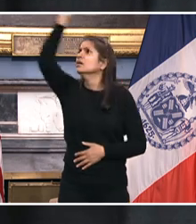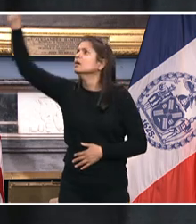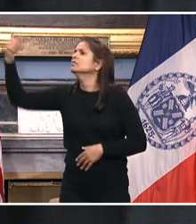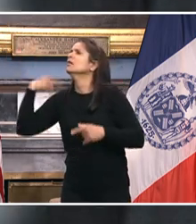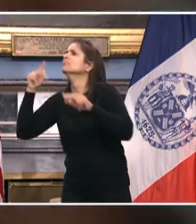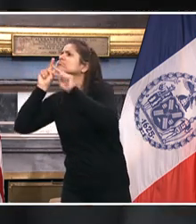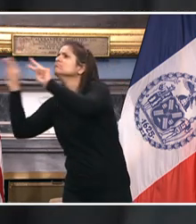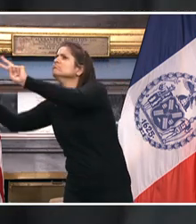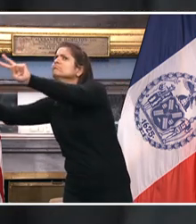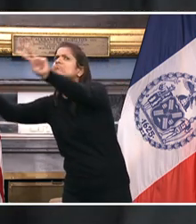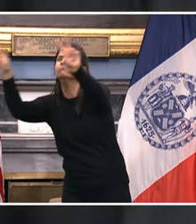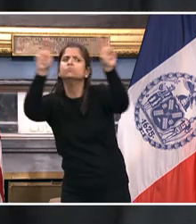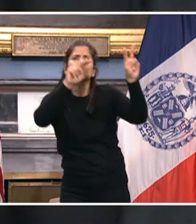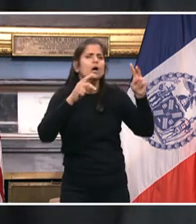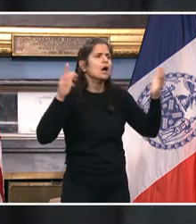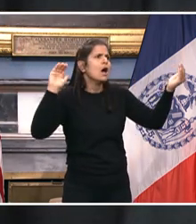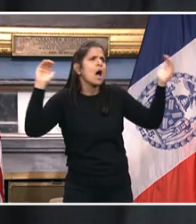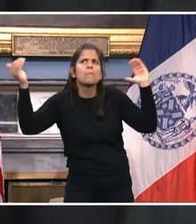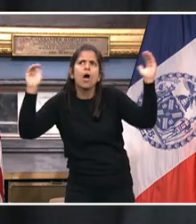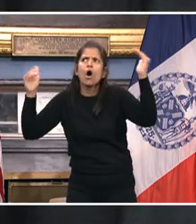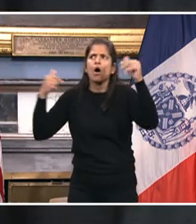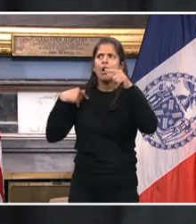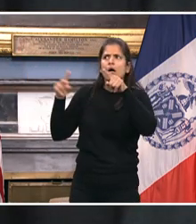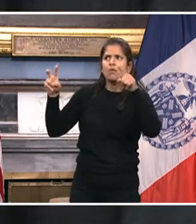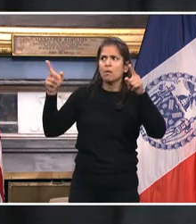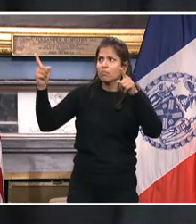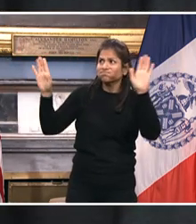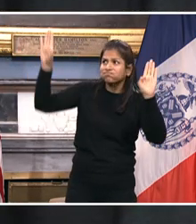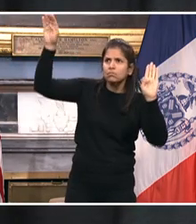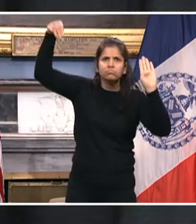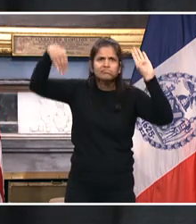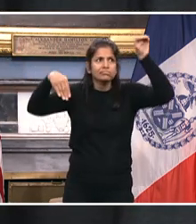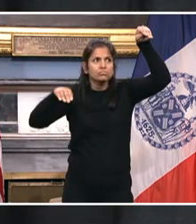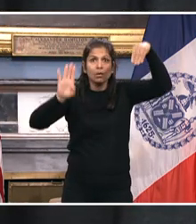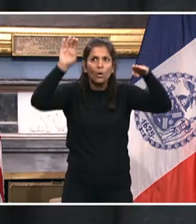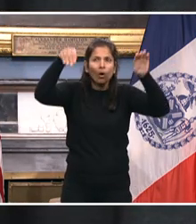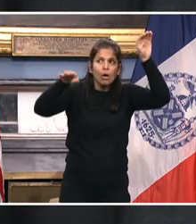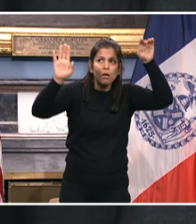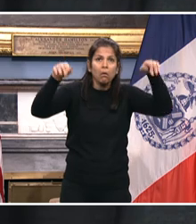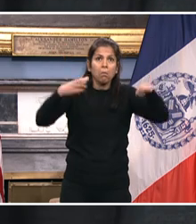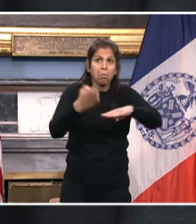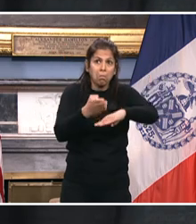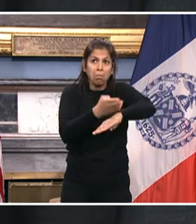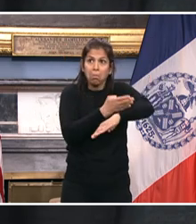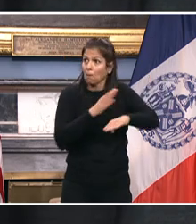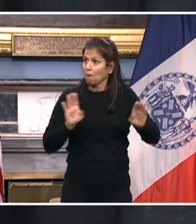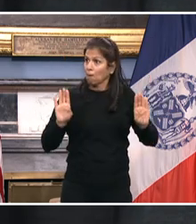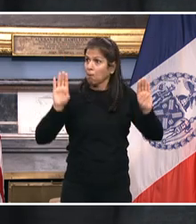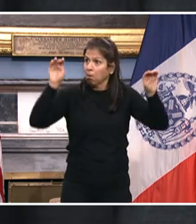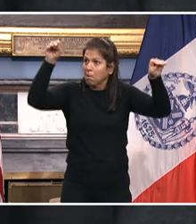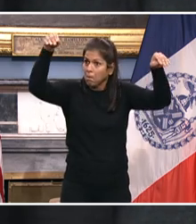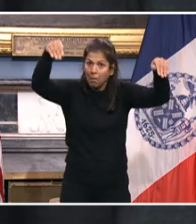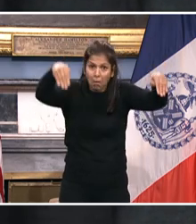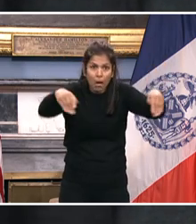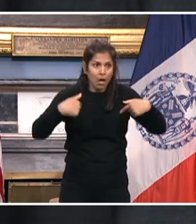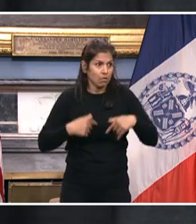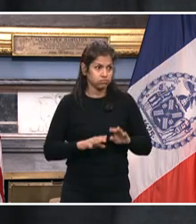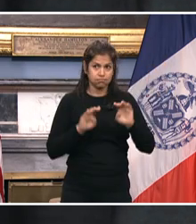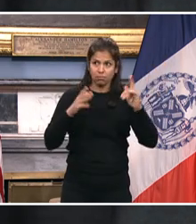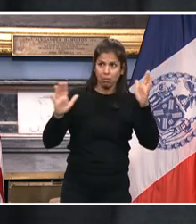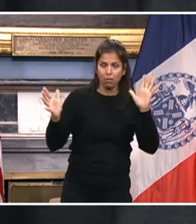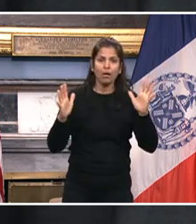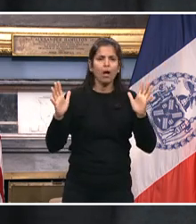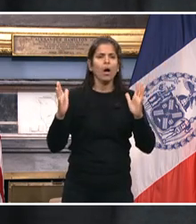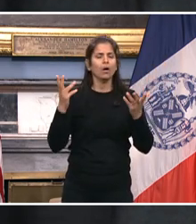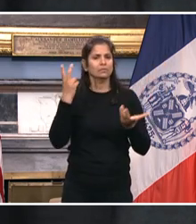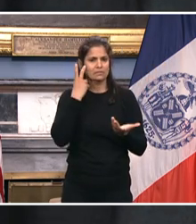last week, sadly, last week, for pretty much the whole week, it looked like those projections were